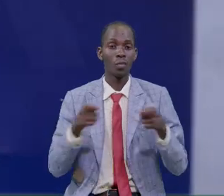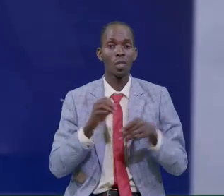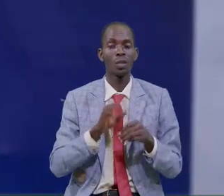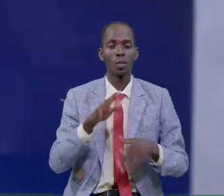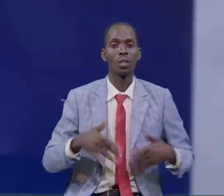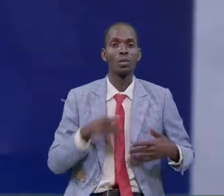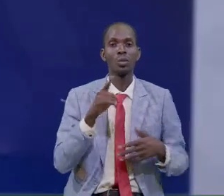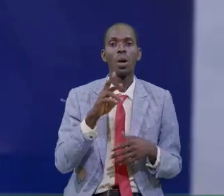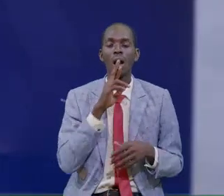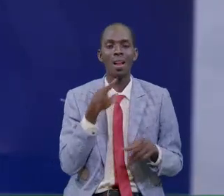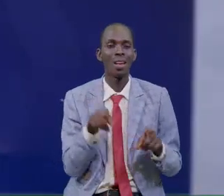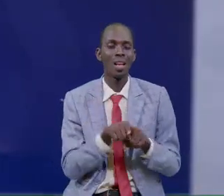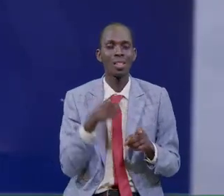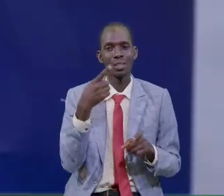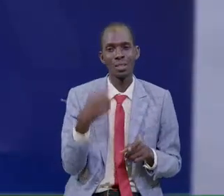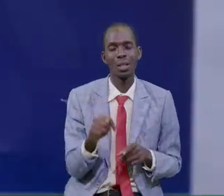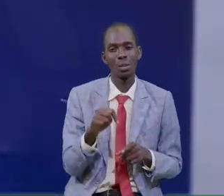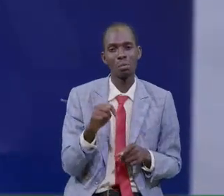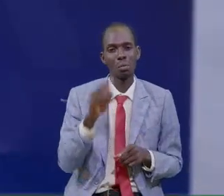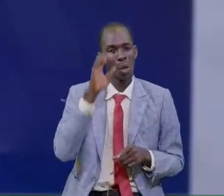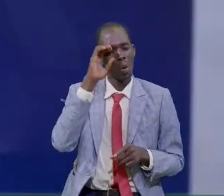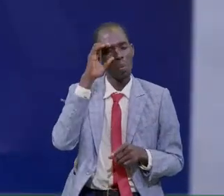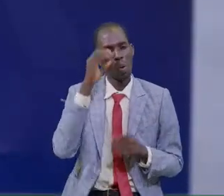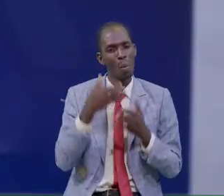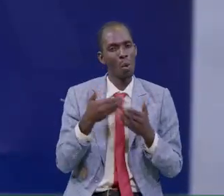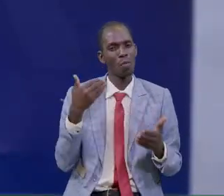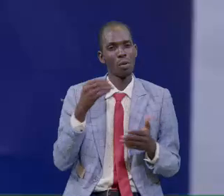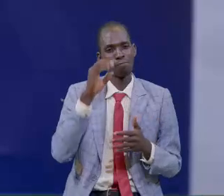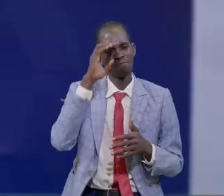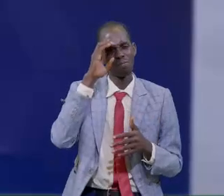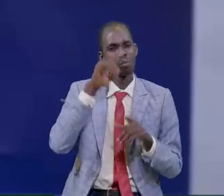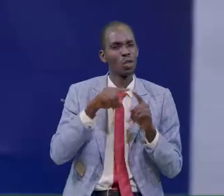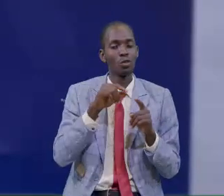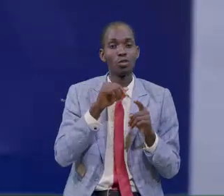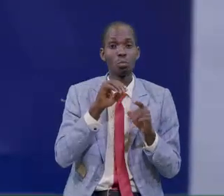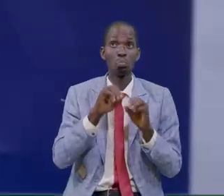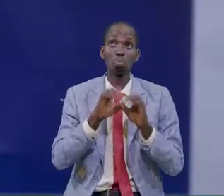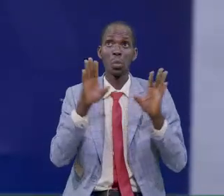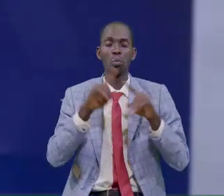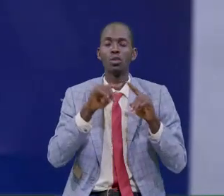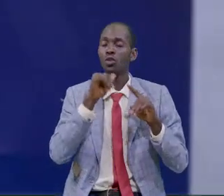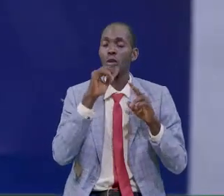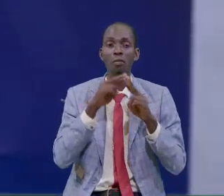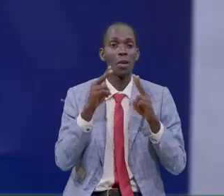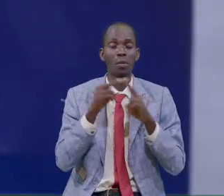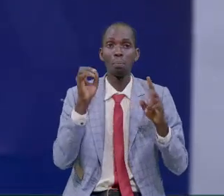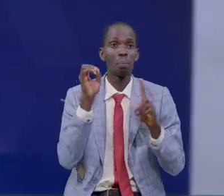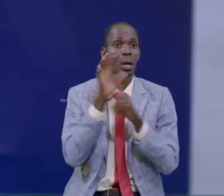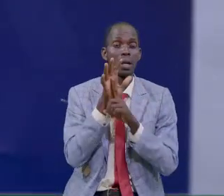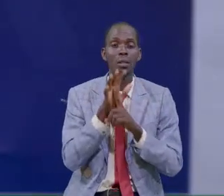shining but not so bright. healthy but not so healthy,